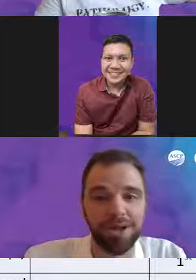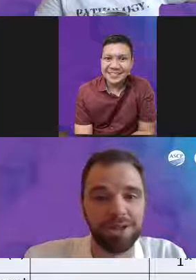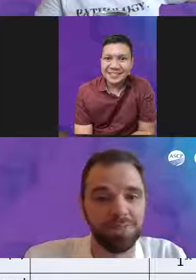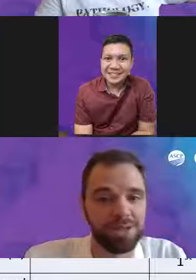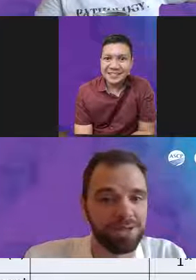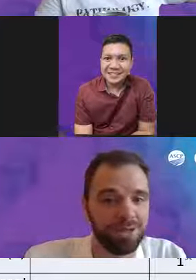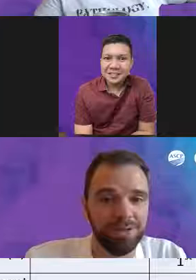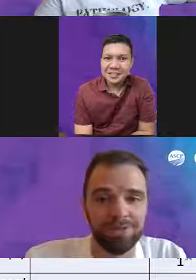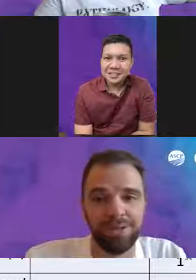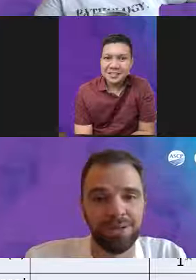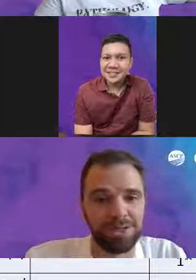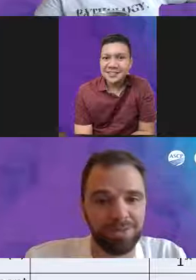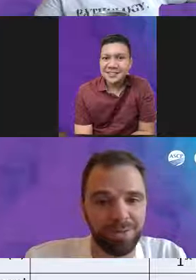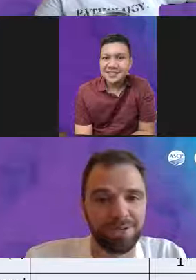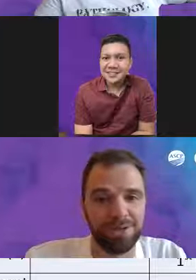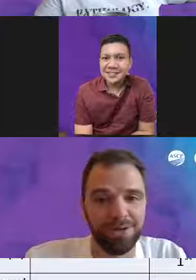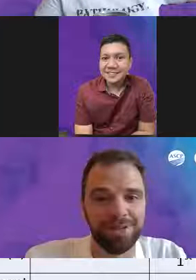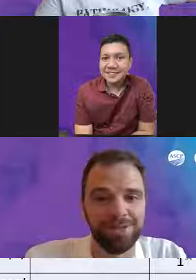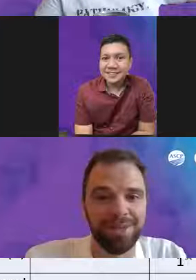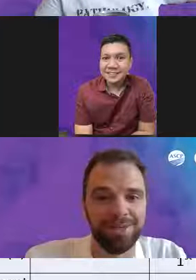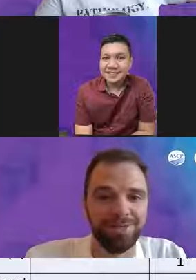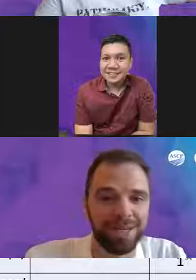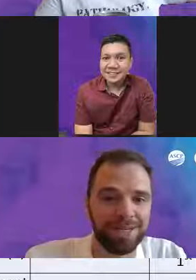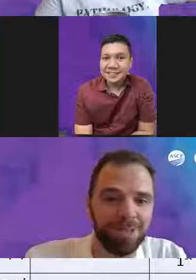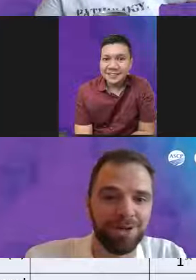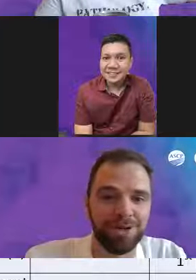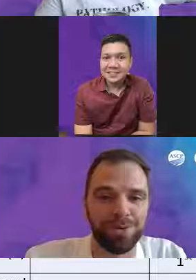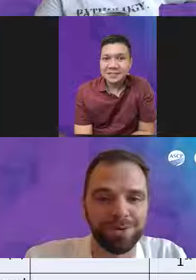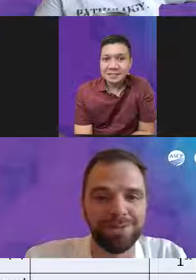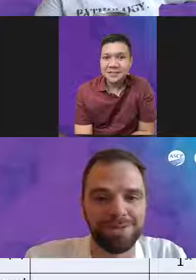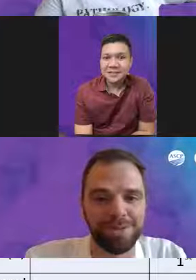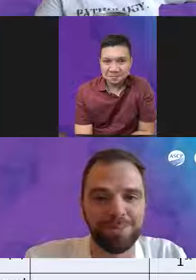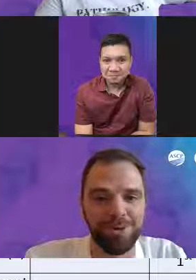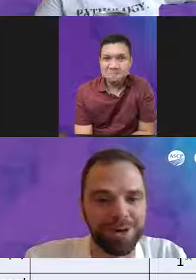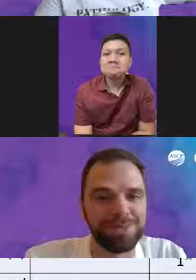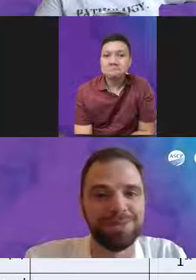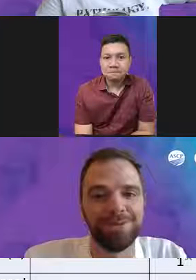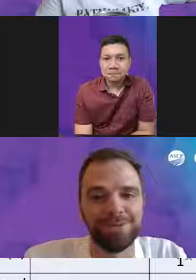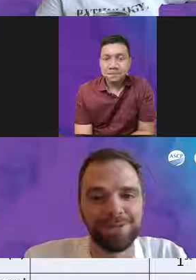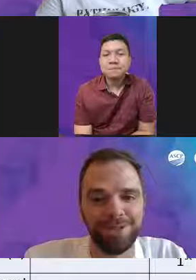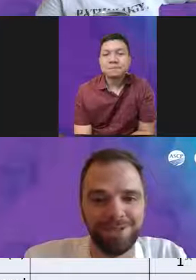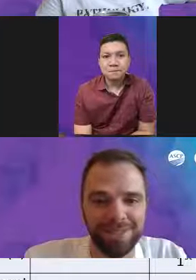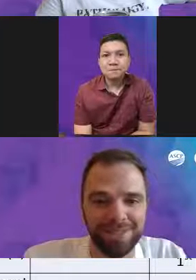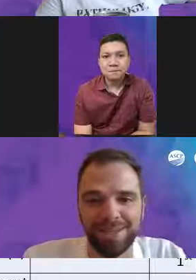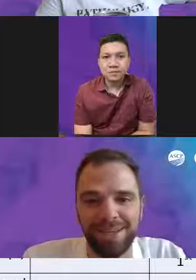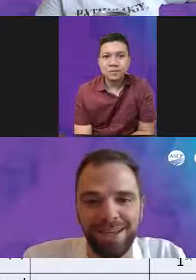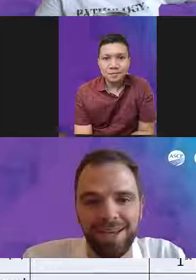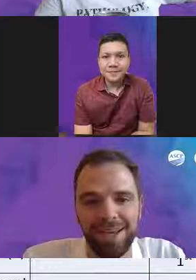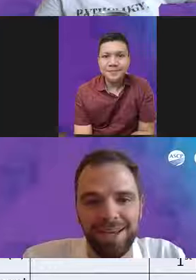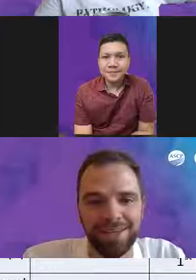St. Paul College in Minnesota, you got to watch out for Minnesota. That they can be a dark horse, some of their programs, so they're still on the